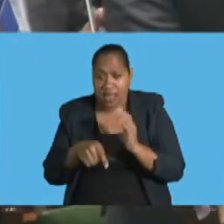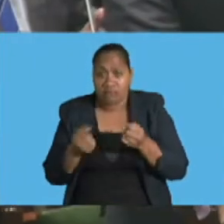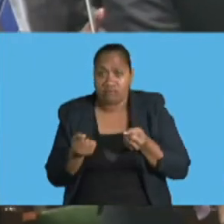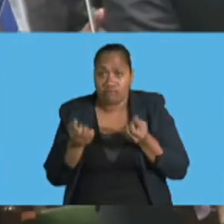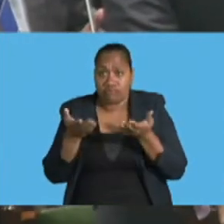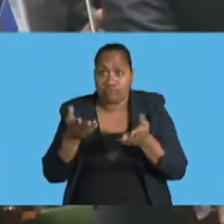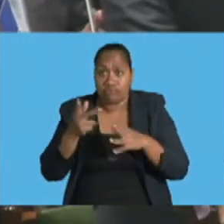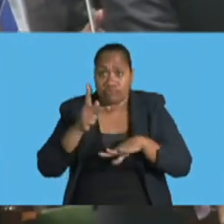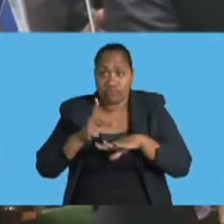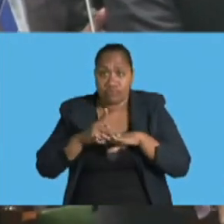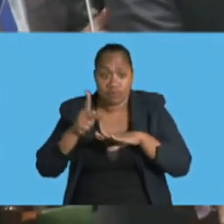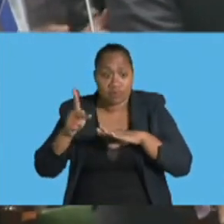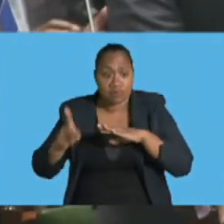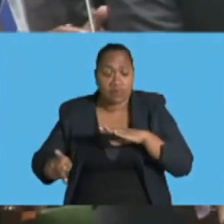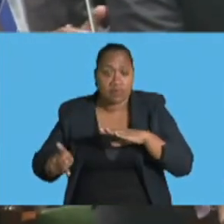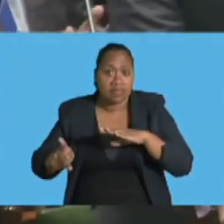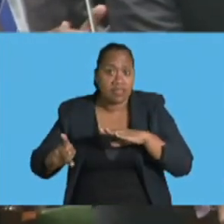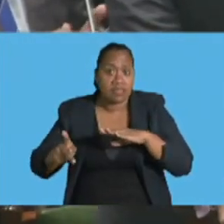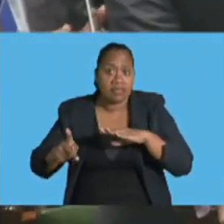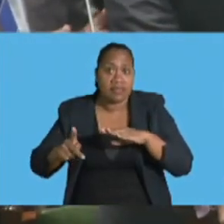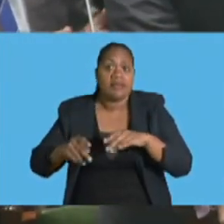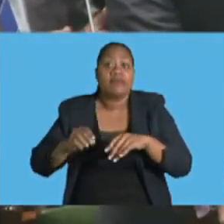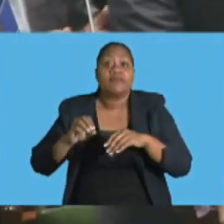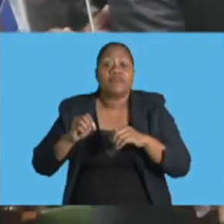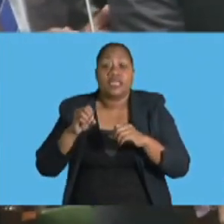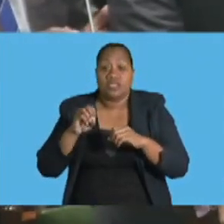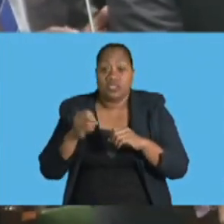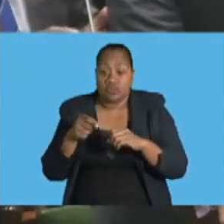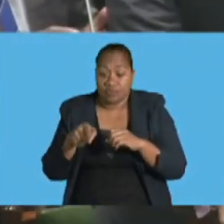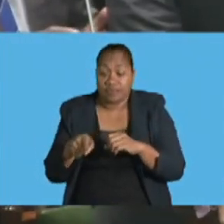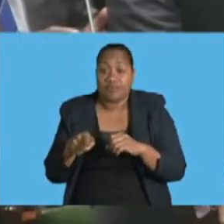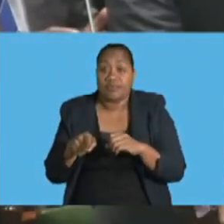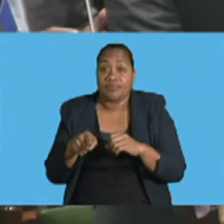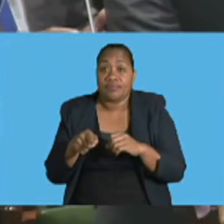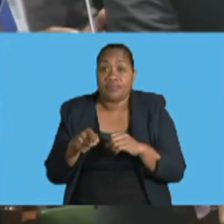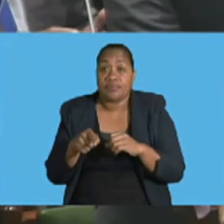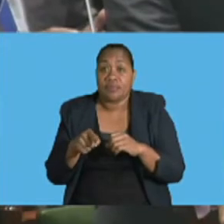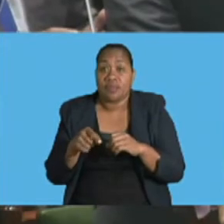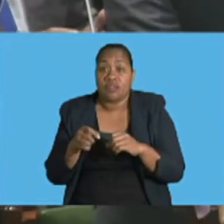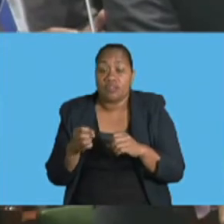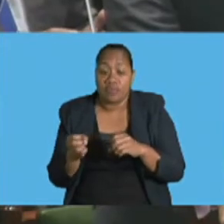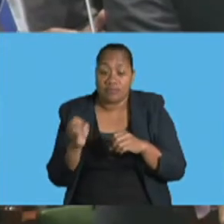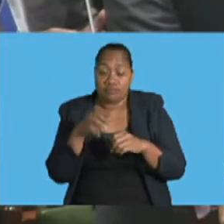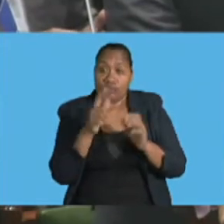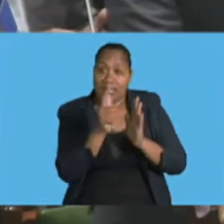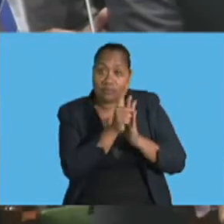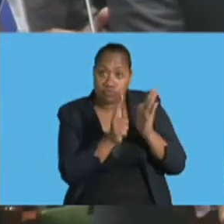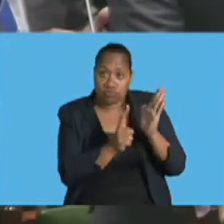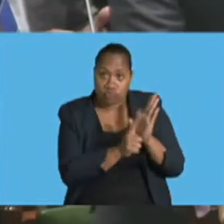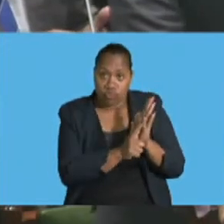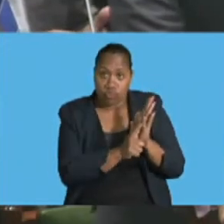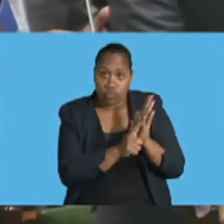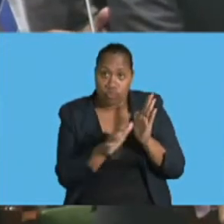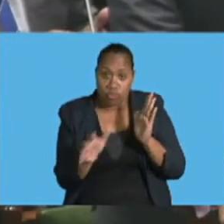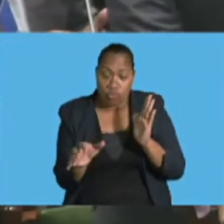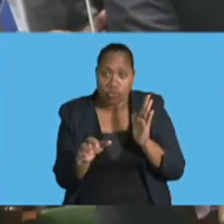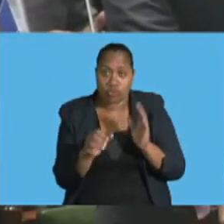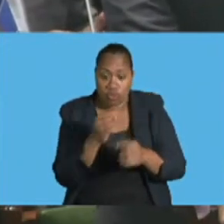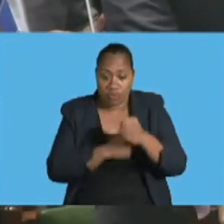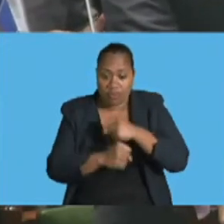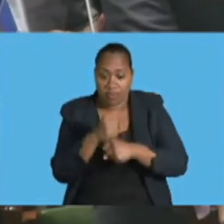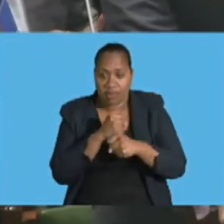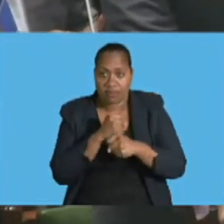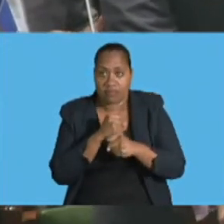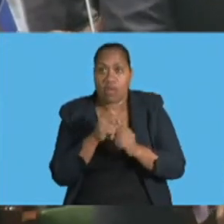United Nations Secretary-General's Climate Summit, and with the intention of being enacted into law before COP25 in Chile in December of this